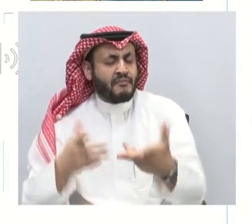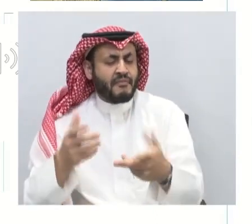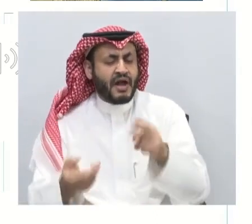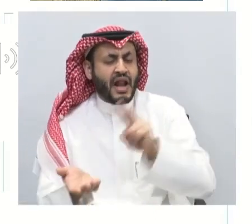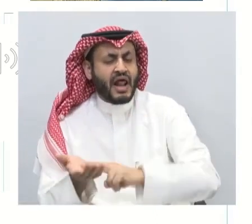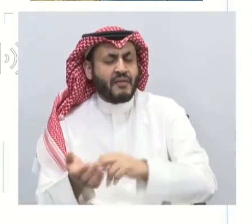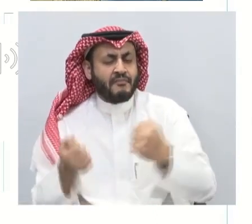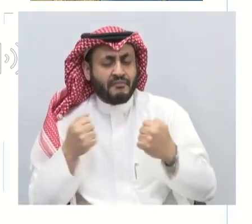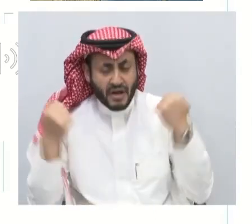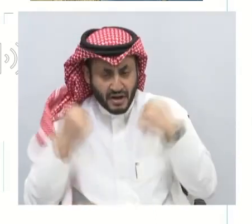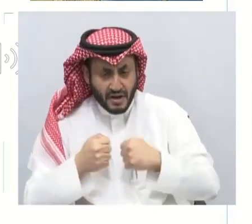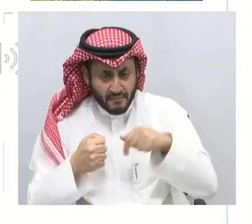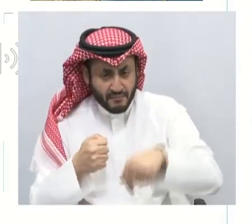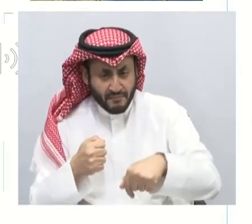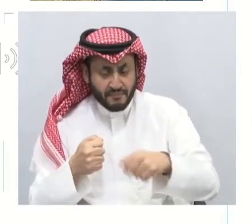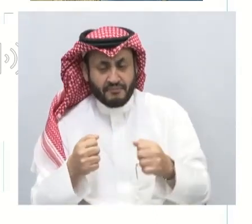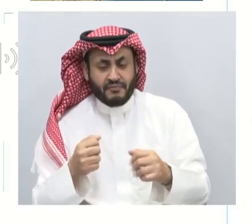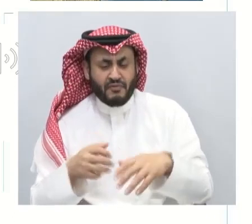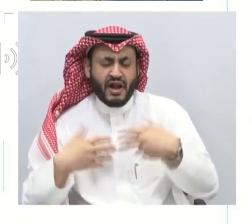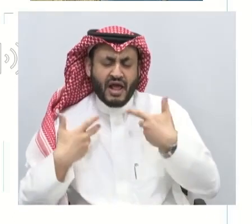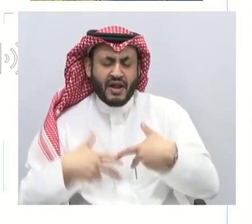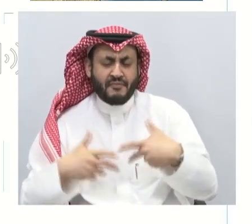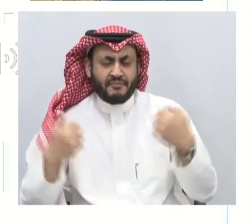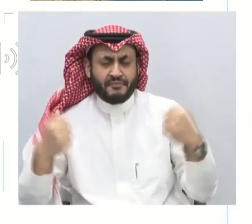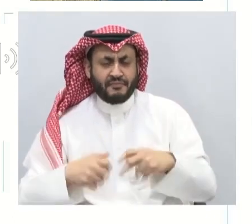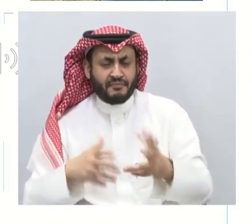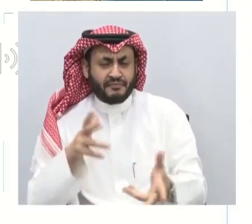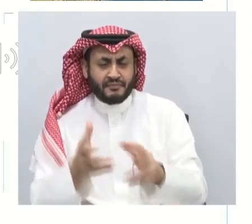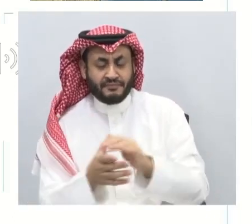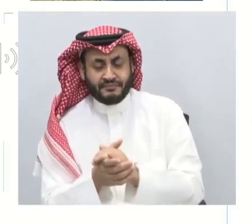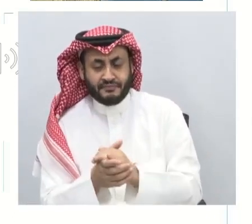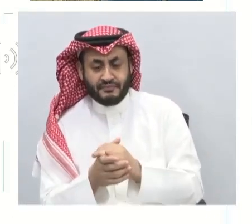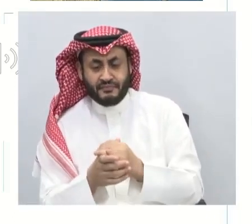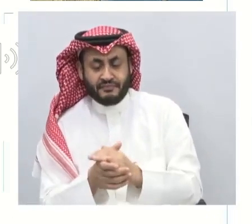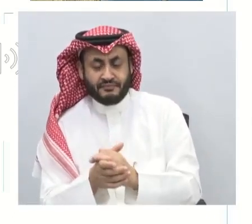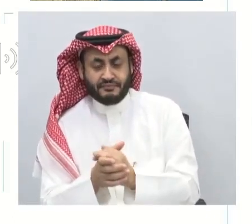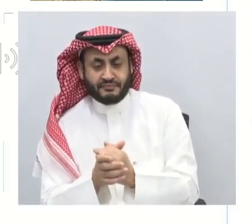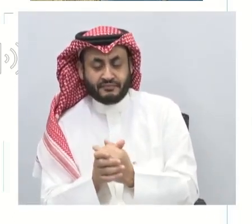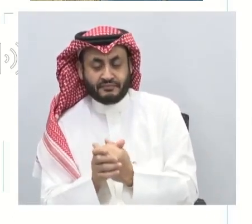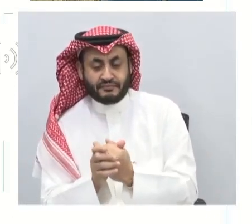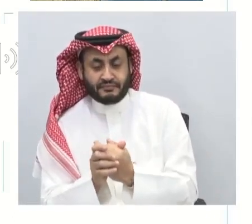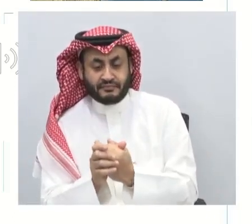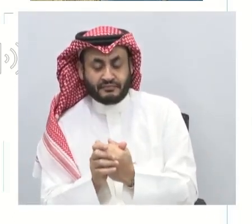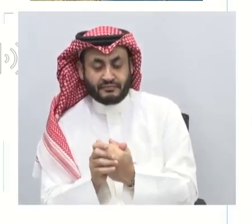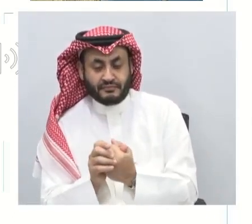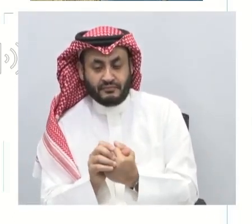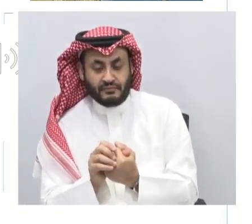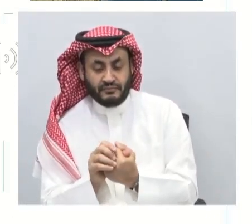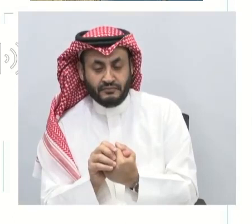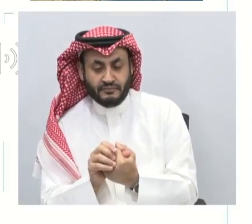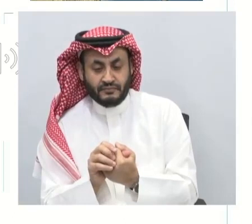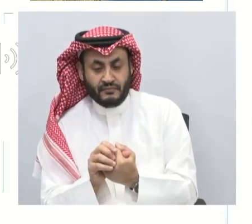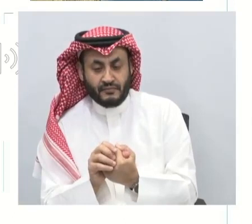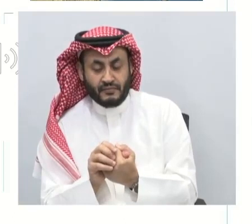do you need a coat, a heavy coat, or you need a jacket? This is what you're going to find out during the lesson, and this will help you